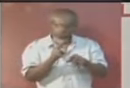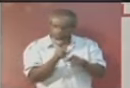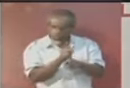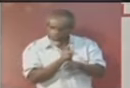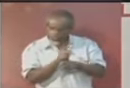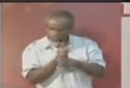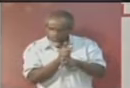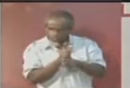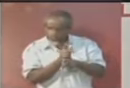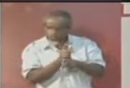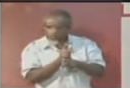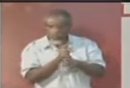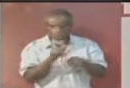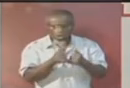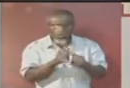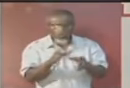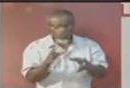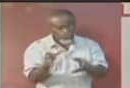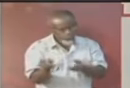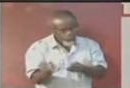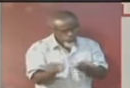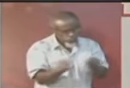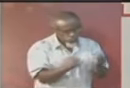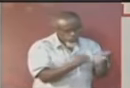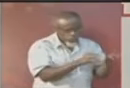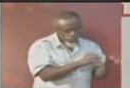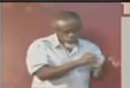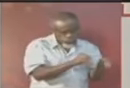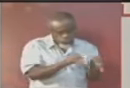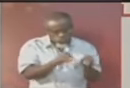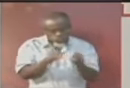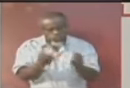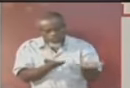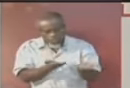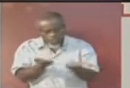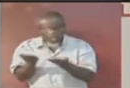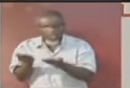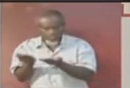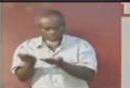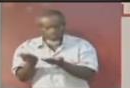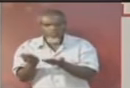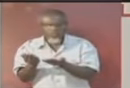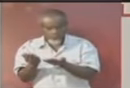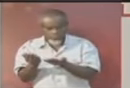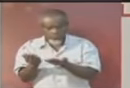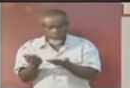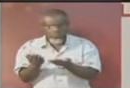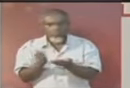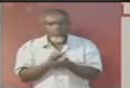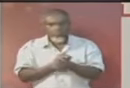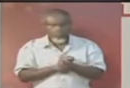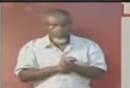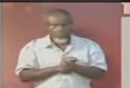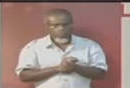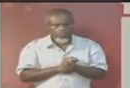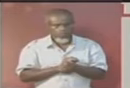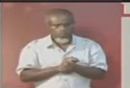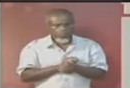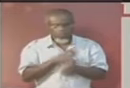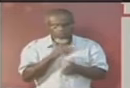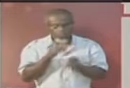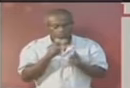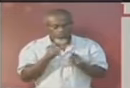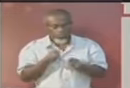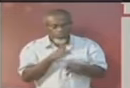one disease or another. So precautions were taken from the point of view of the handler, and of course from the forensic pathologist